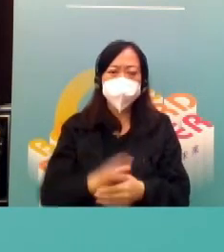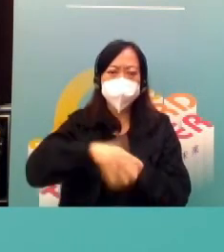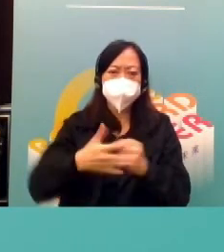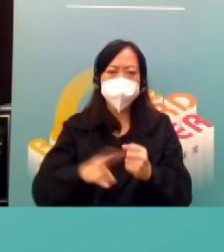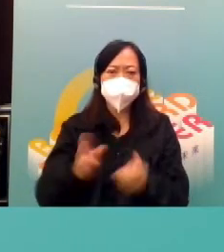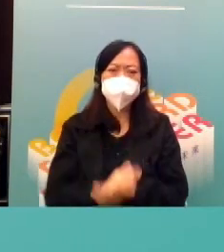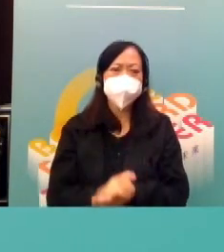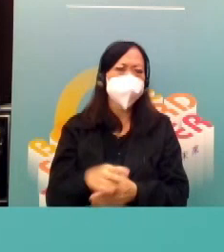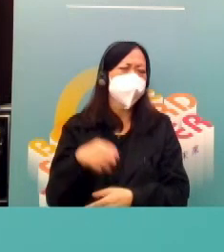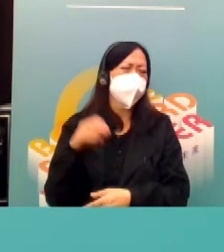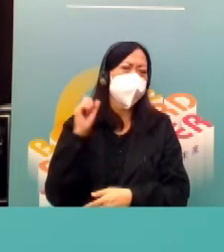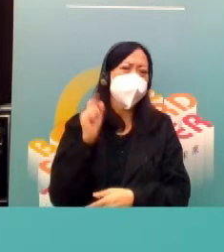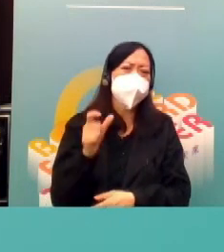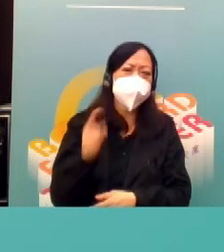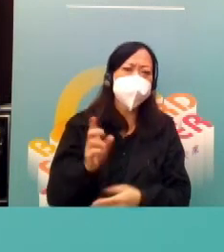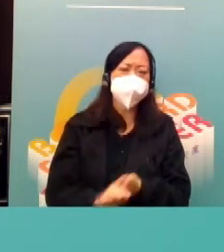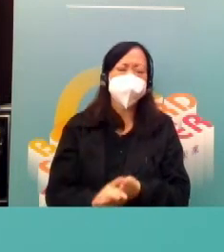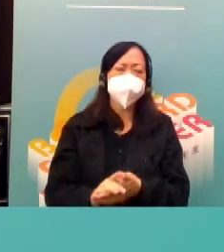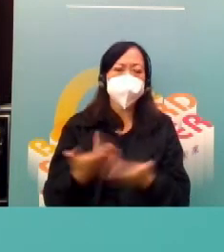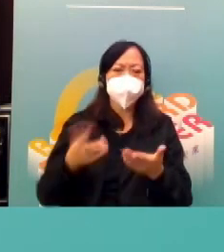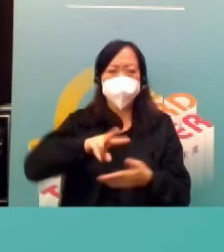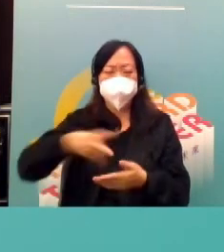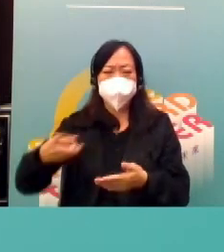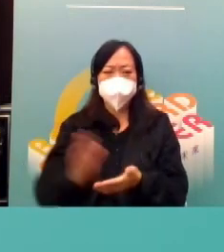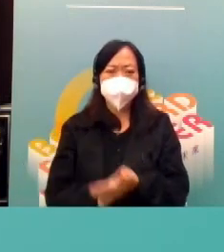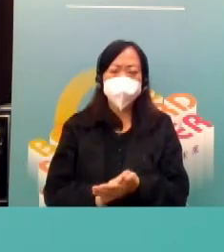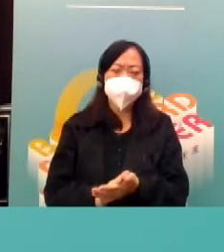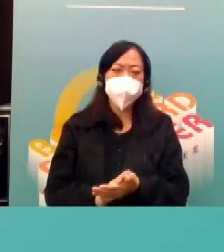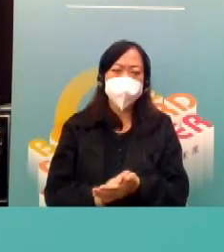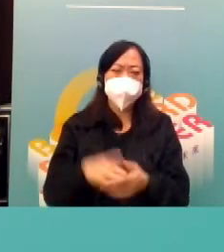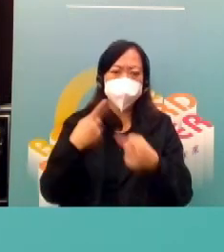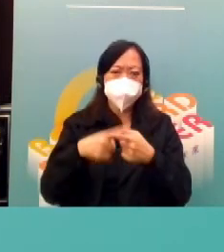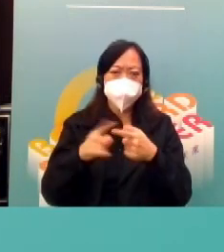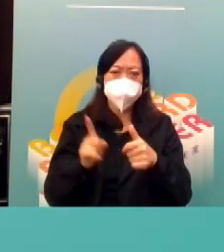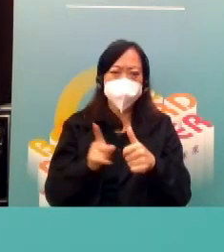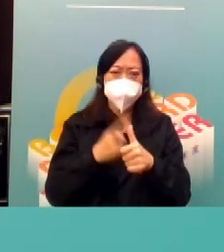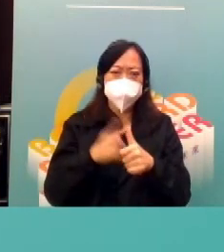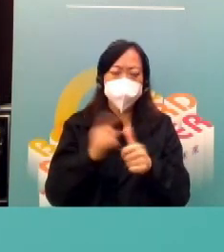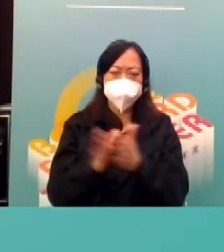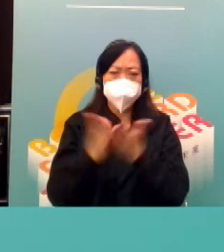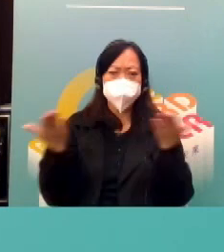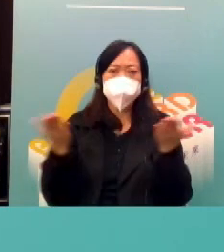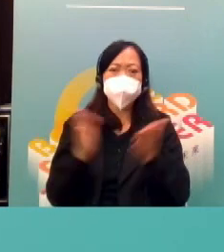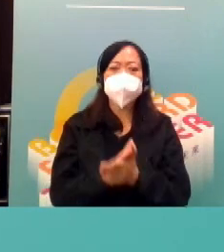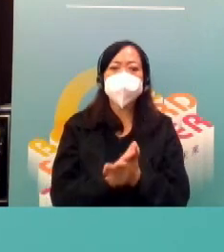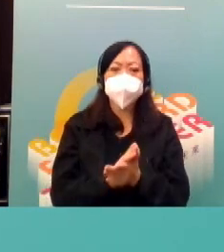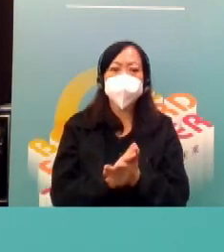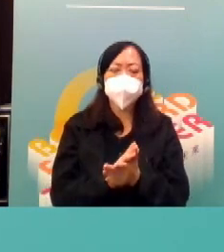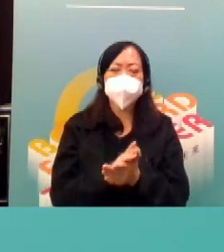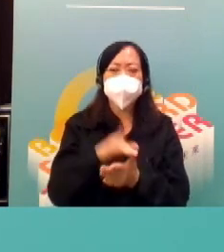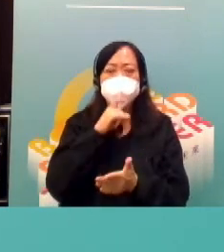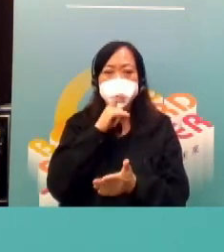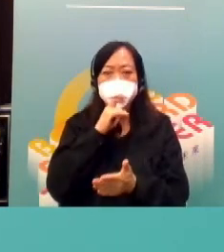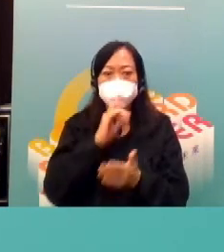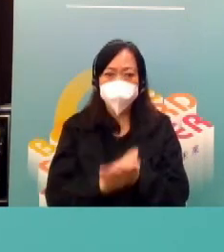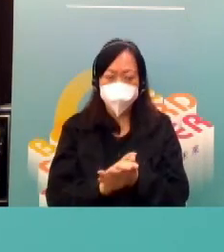change starts with being able to take risk and